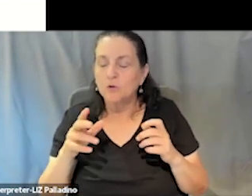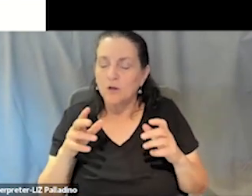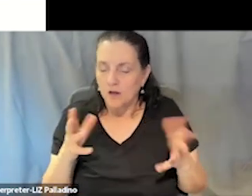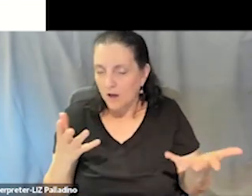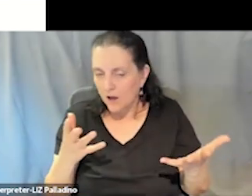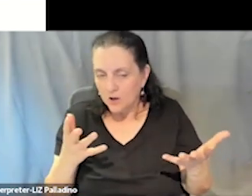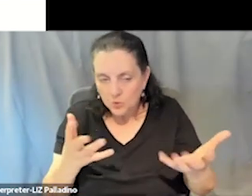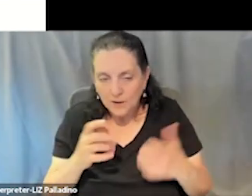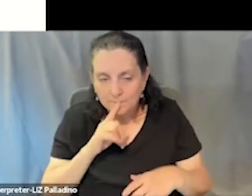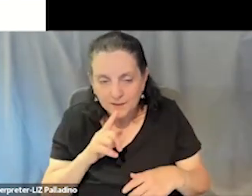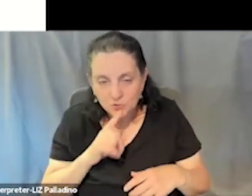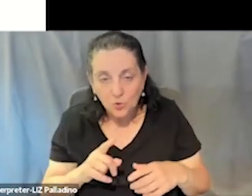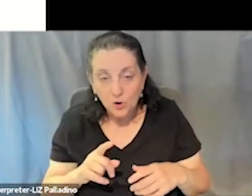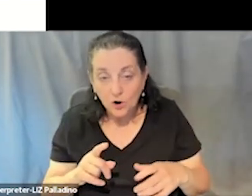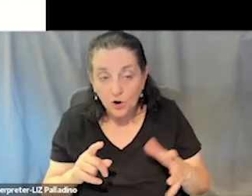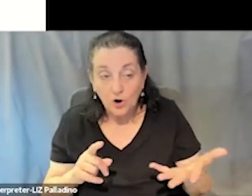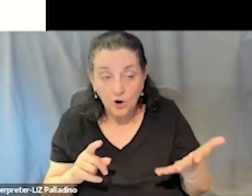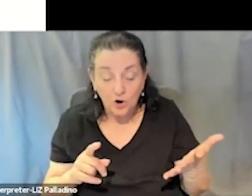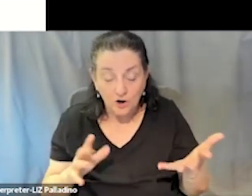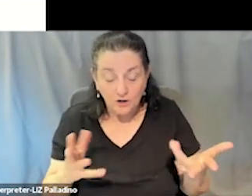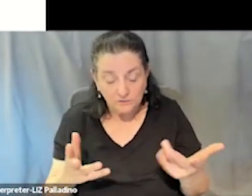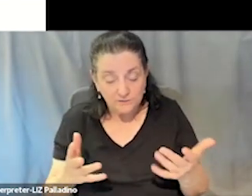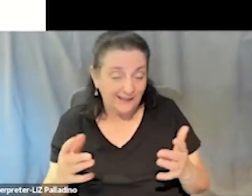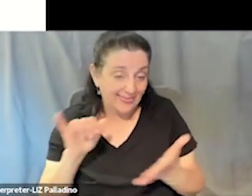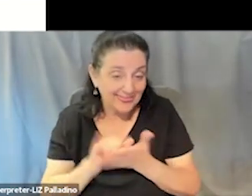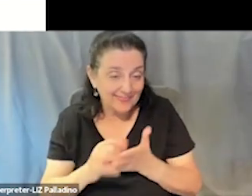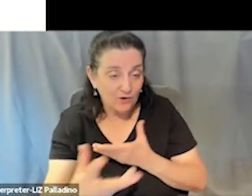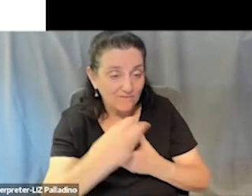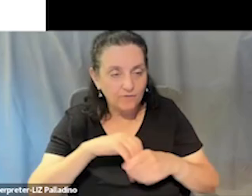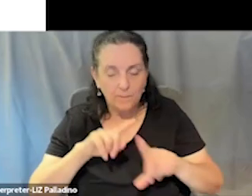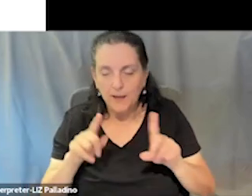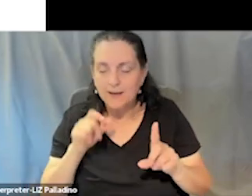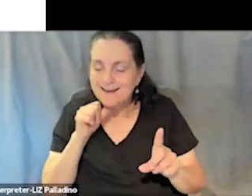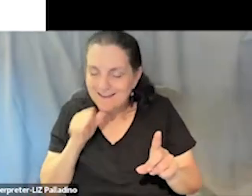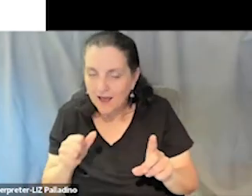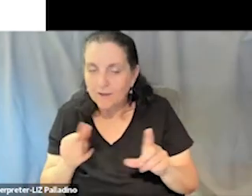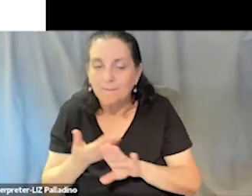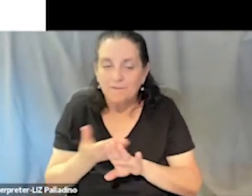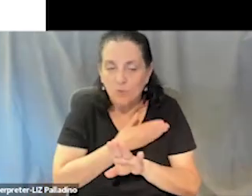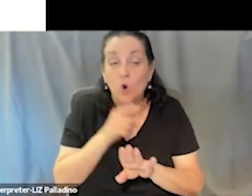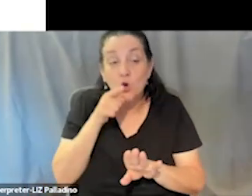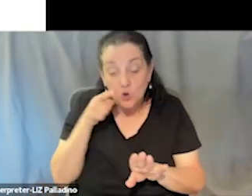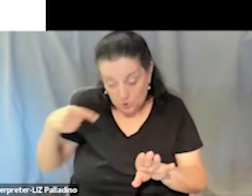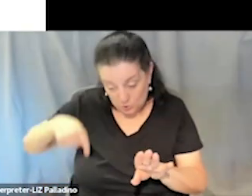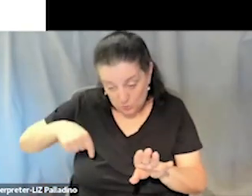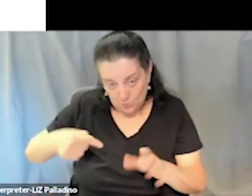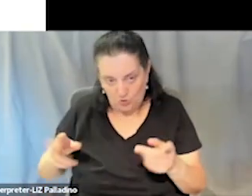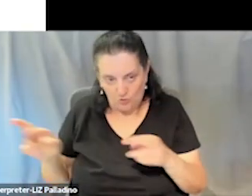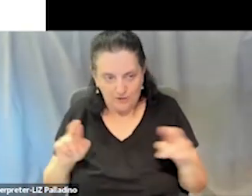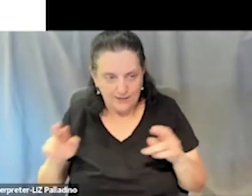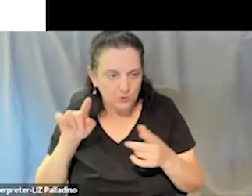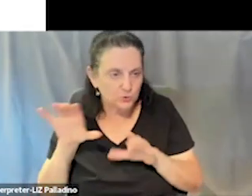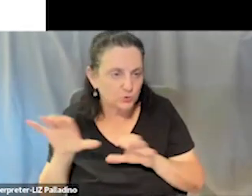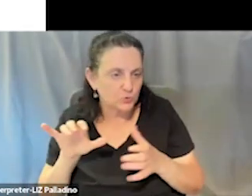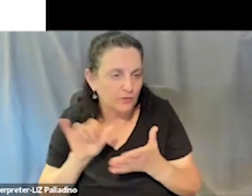should not be revealing a piece of work before they're ready for it to be consumed. So it is important to be in dialogue with the creatives that